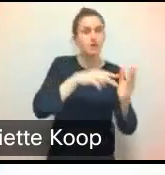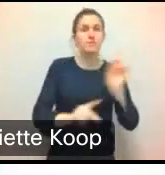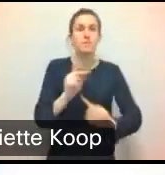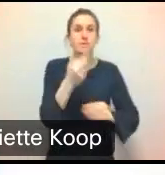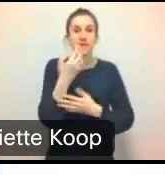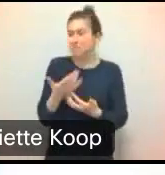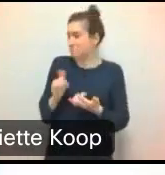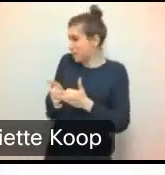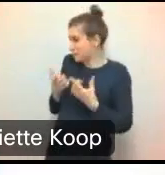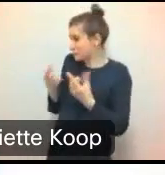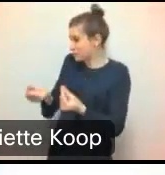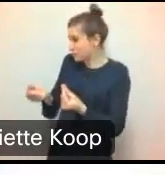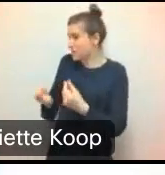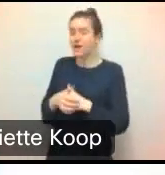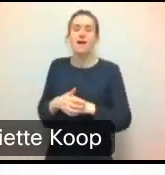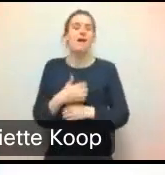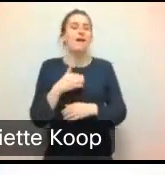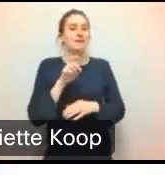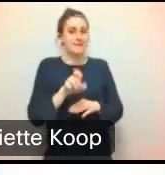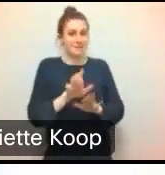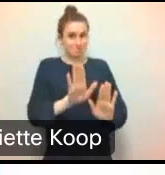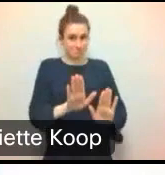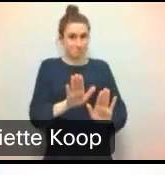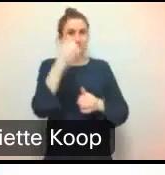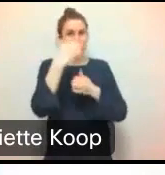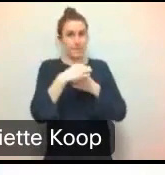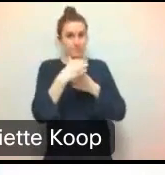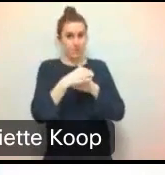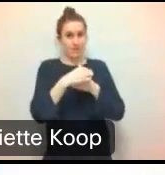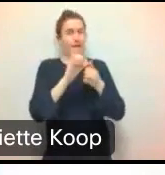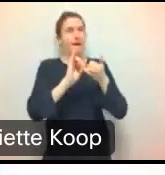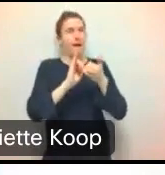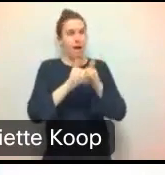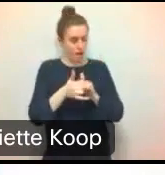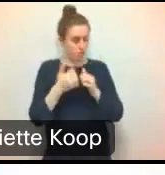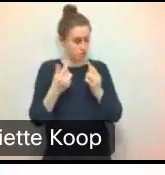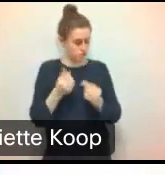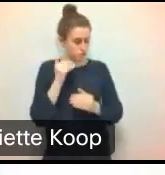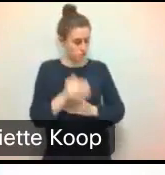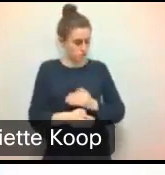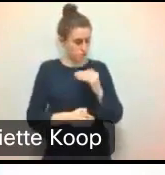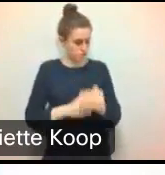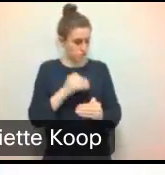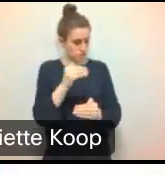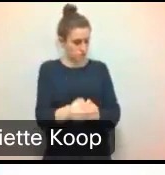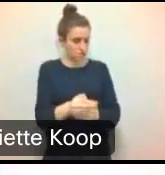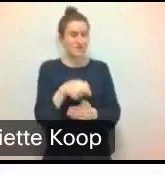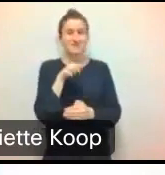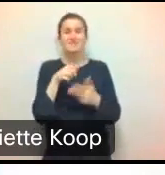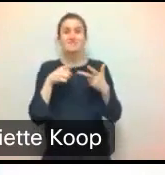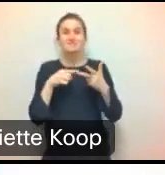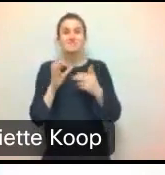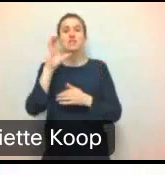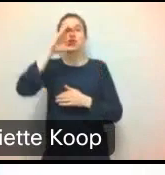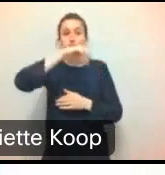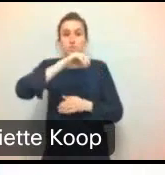do you do it? I have to, again, trace my steps and remember how it's done, because it assumes that people have a common